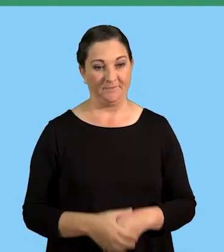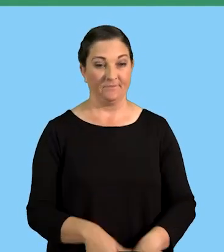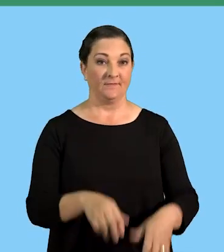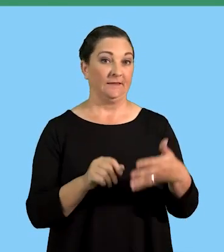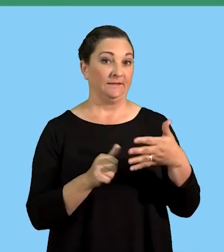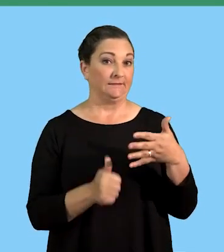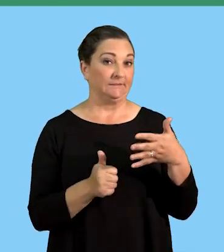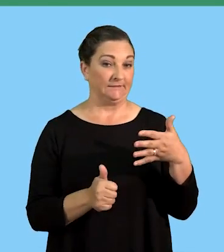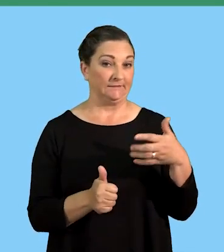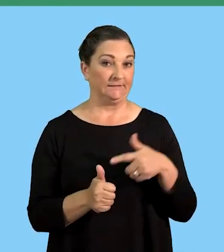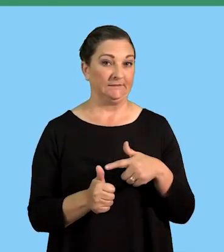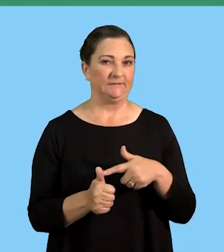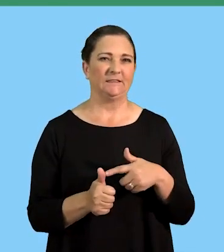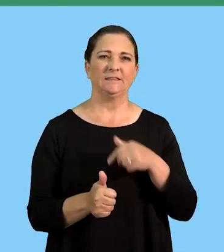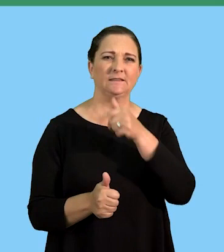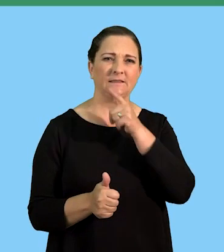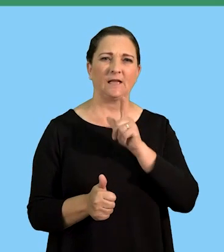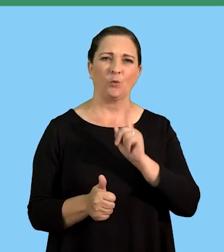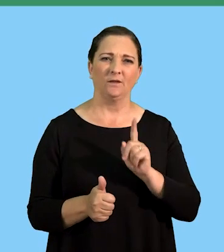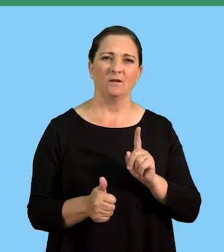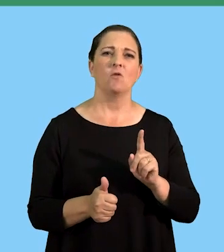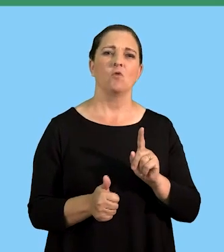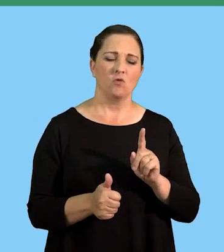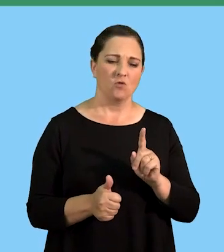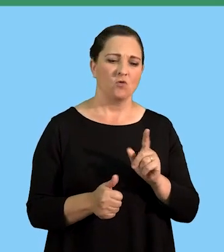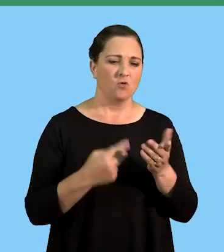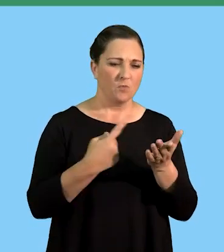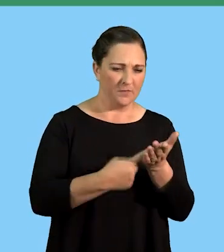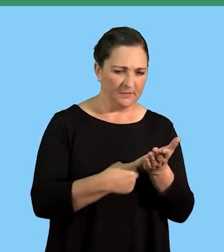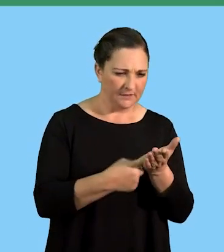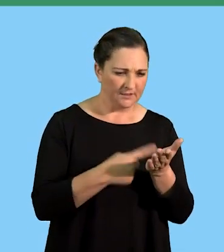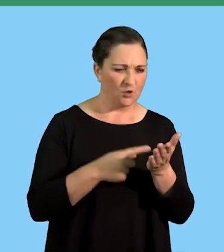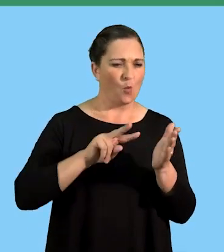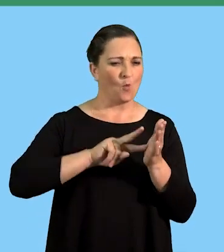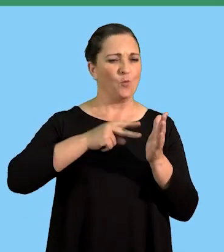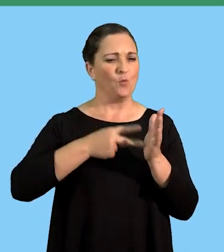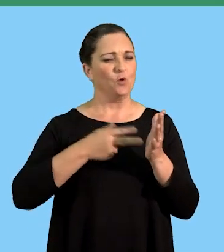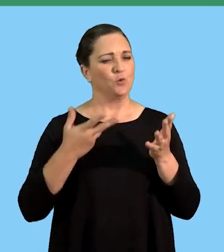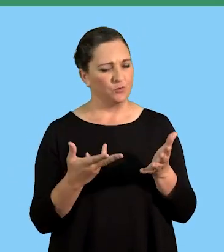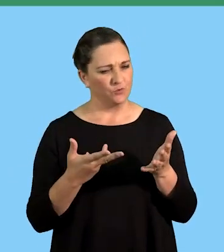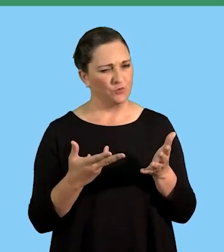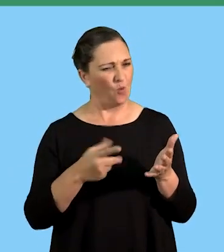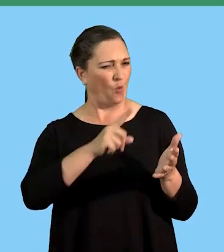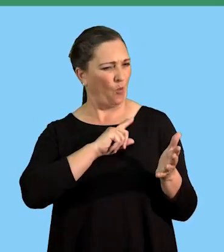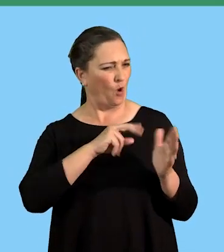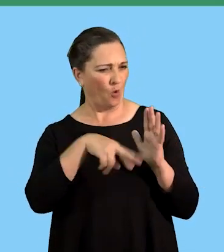Lastly, you must be able to discuss the purpose and the role of an interview.